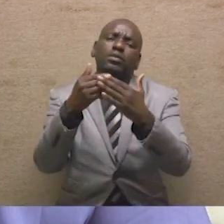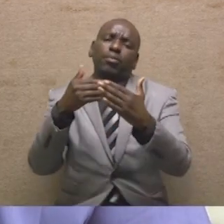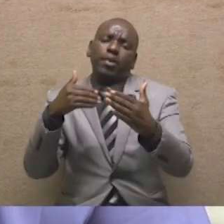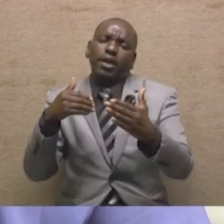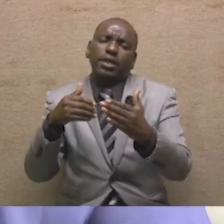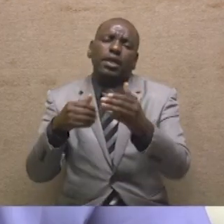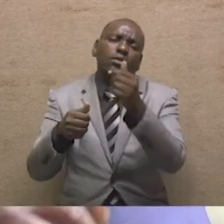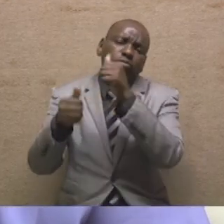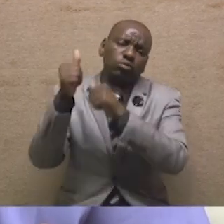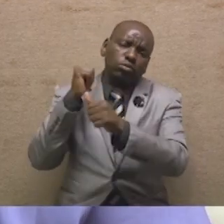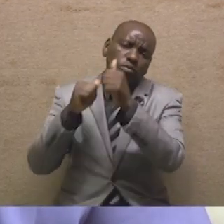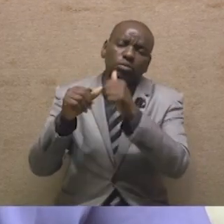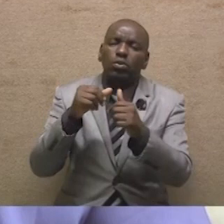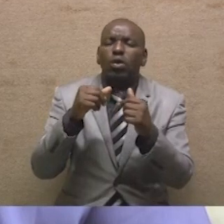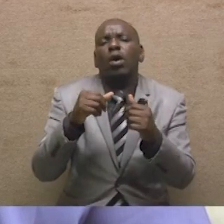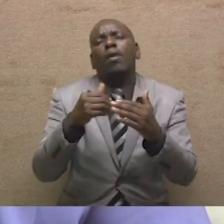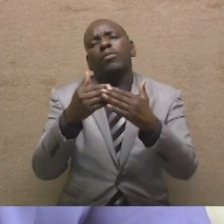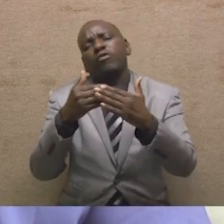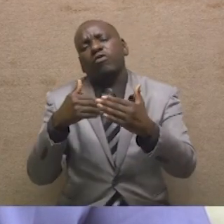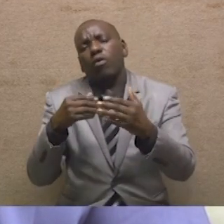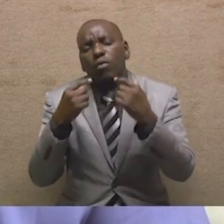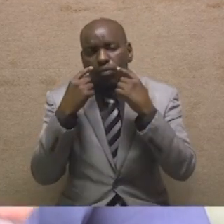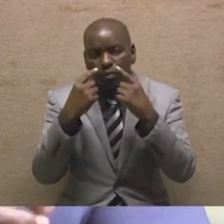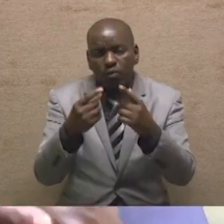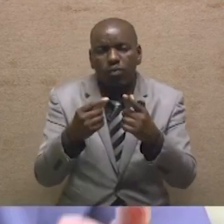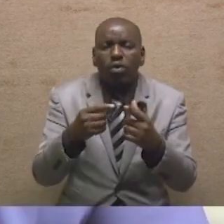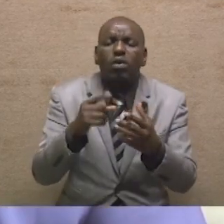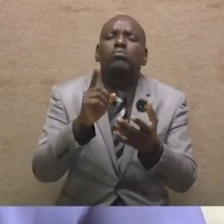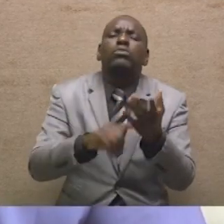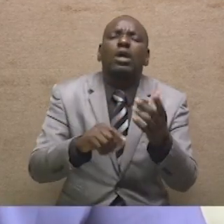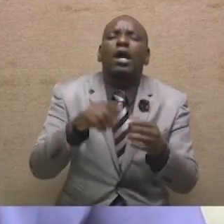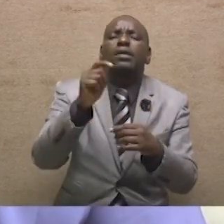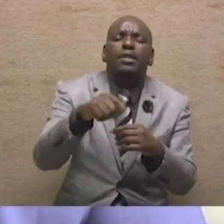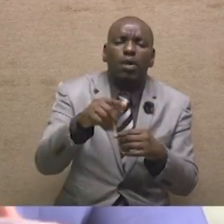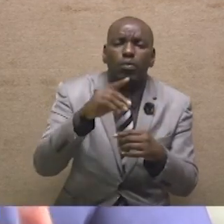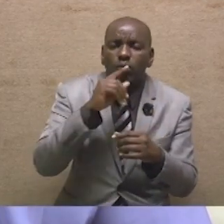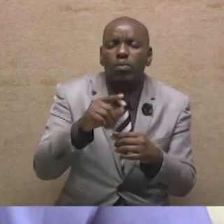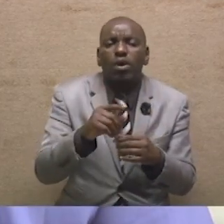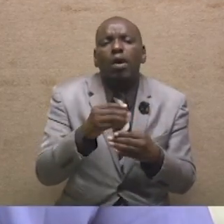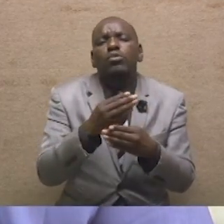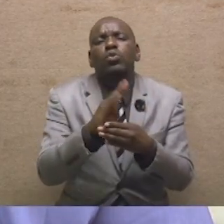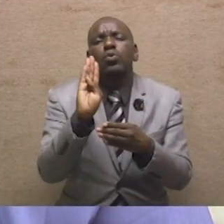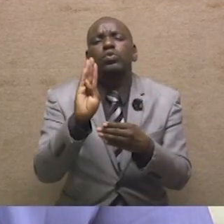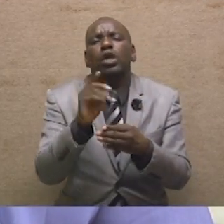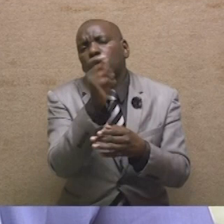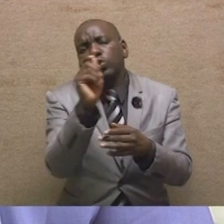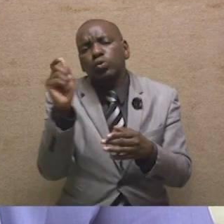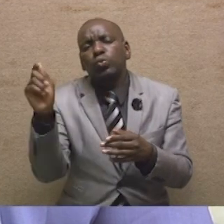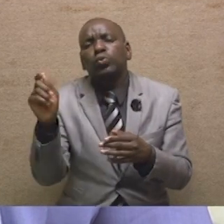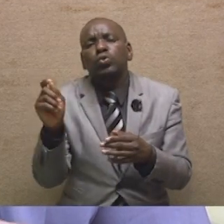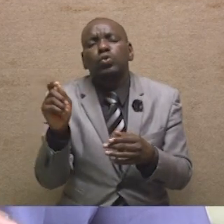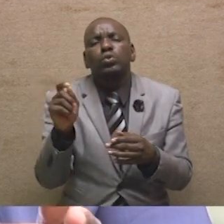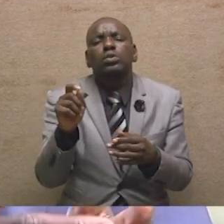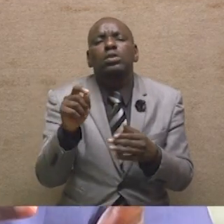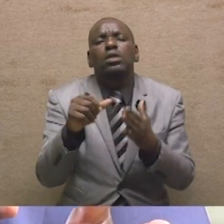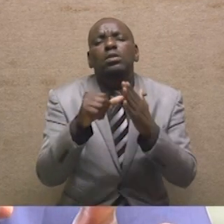harking back to an era before what is emerging now, because schools